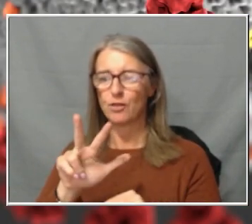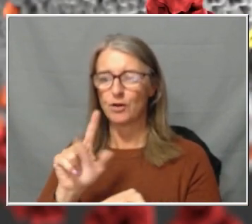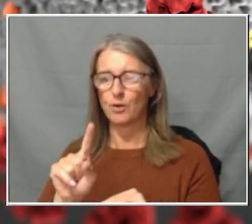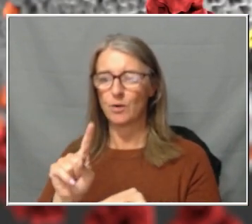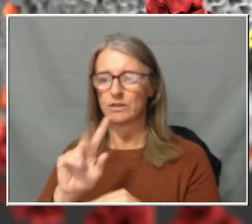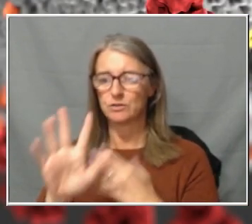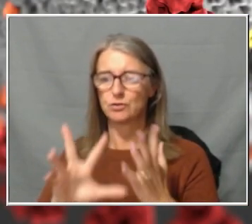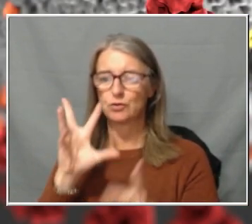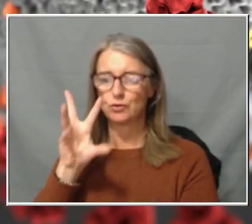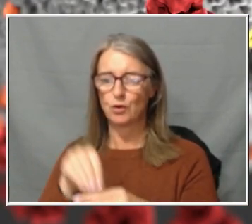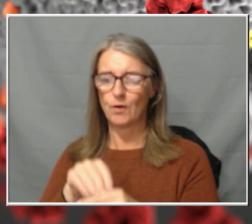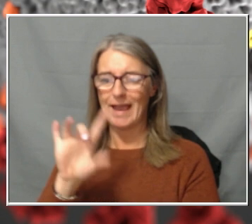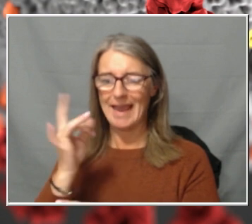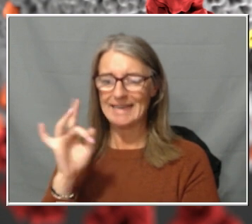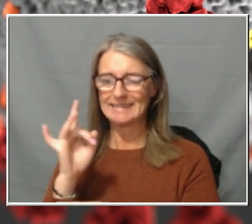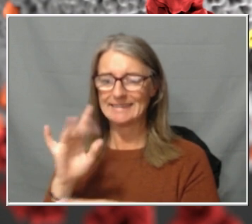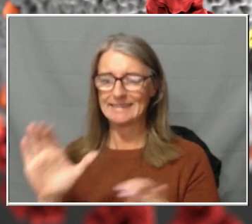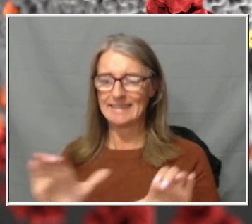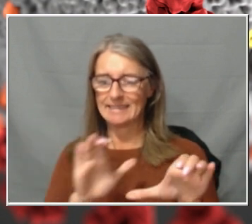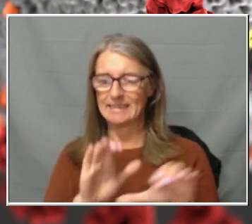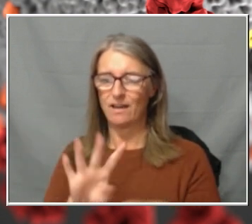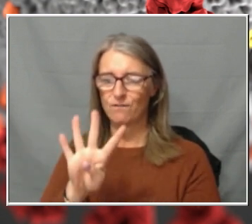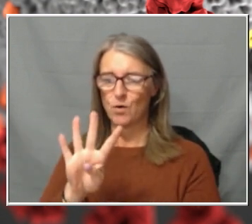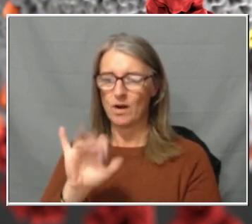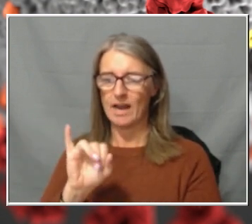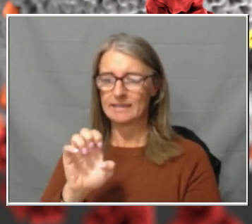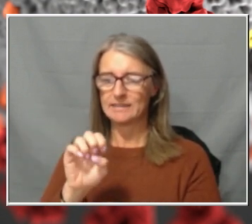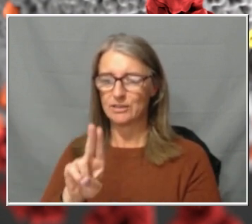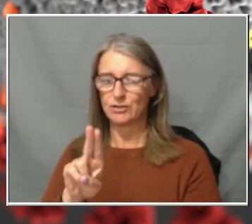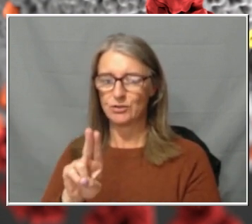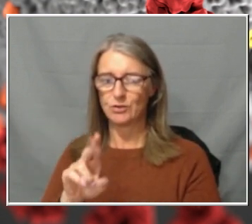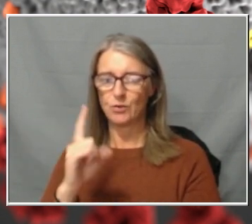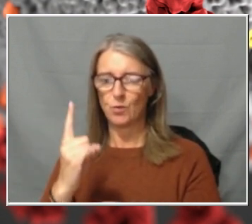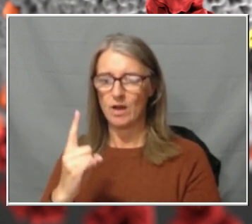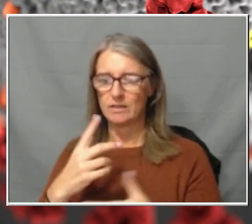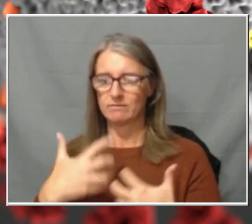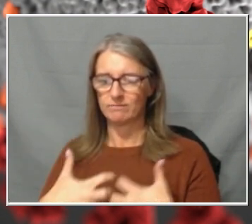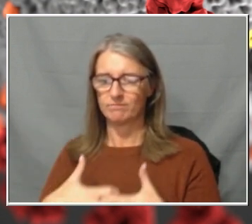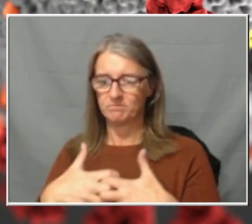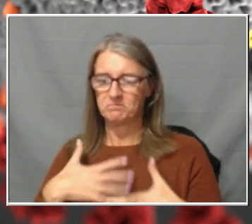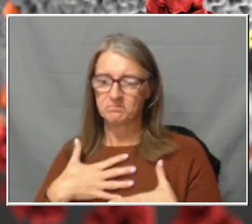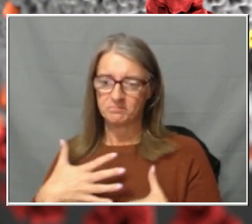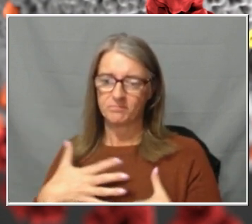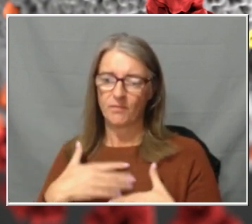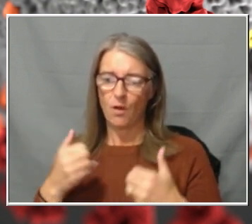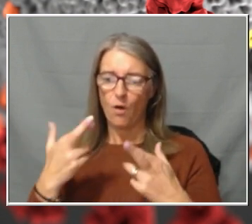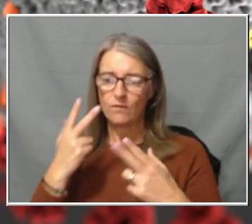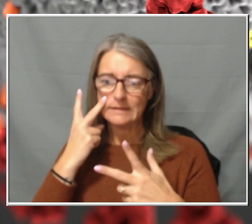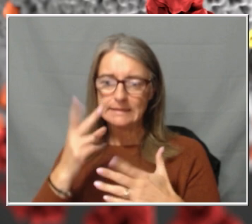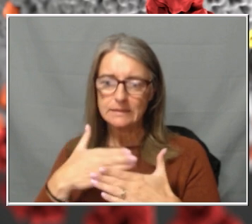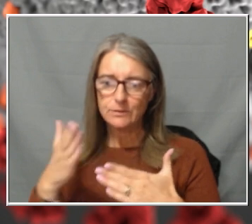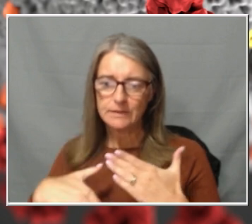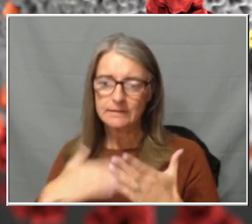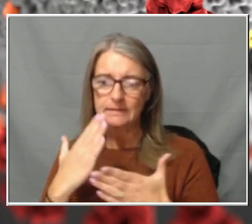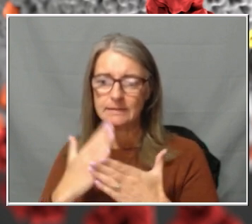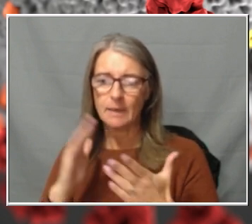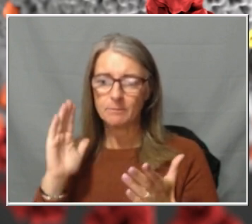but 18 active. 4 in the ICU, 1 on the ventilator. We'll see, hopefully, maybe over the weekend, some of